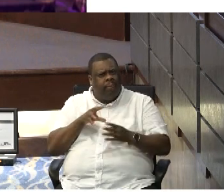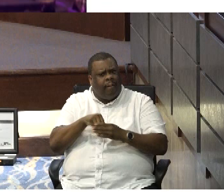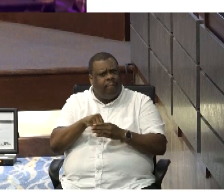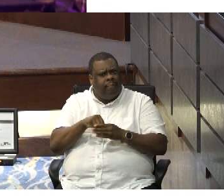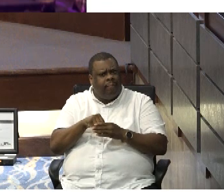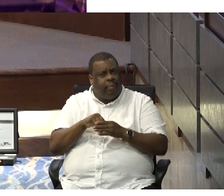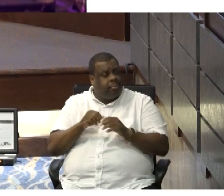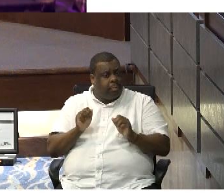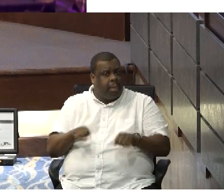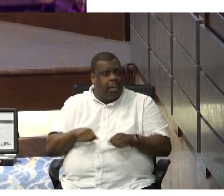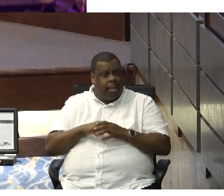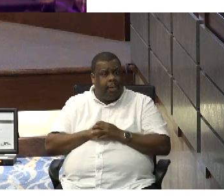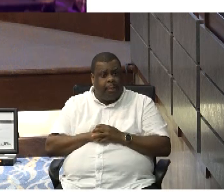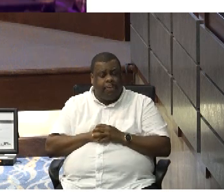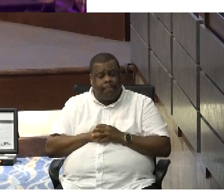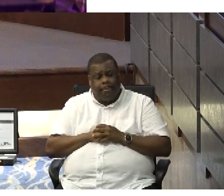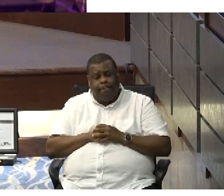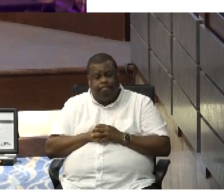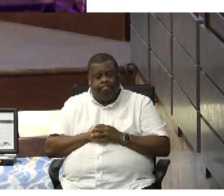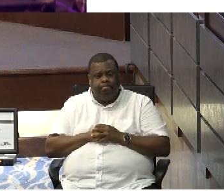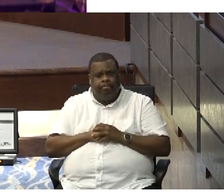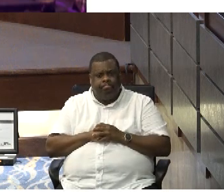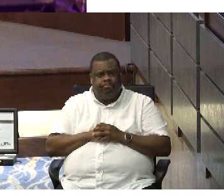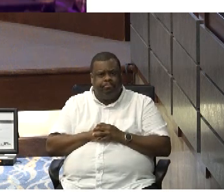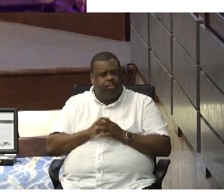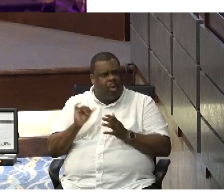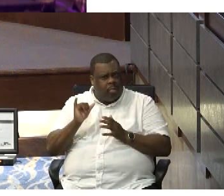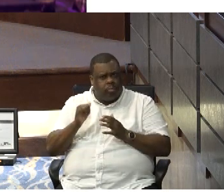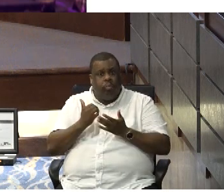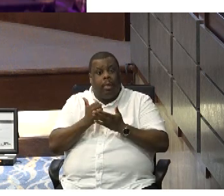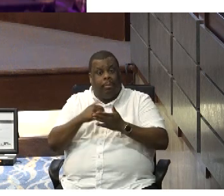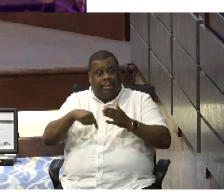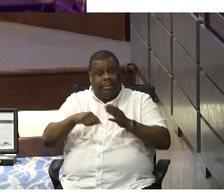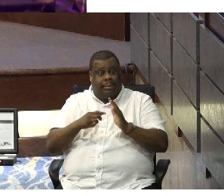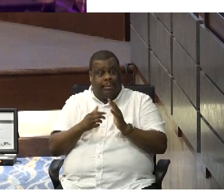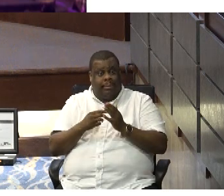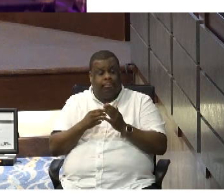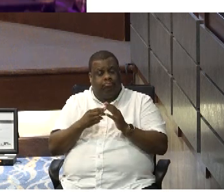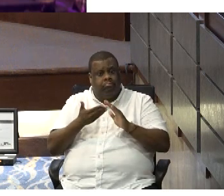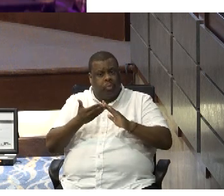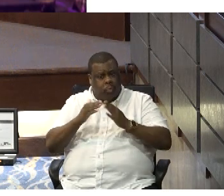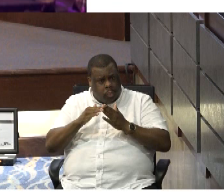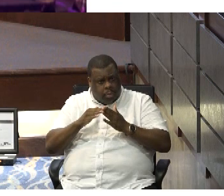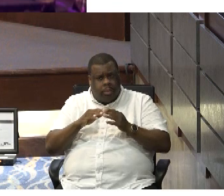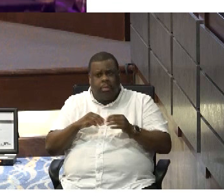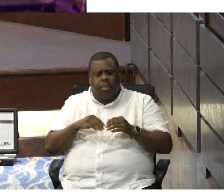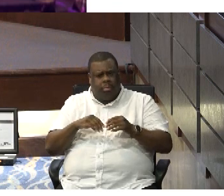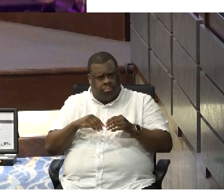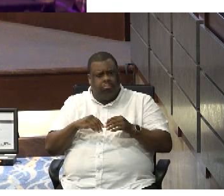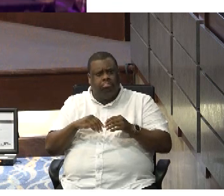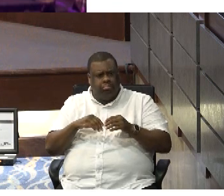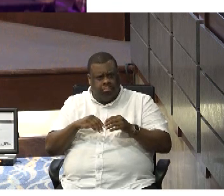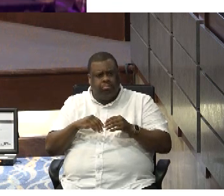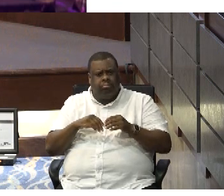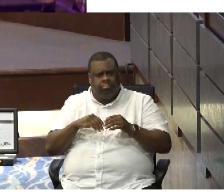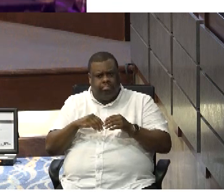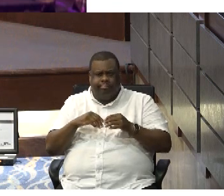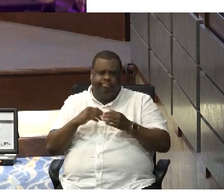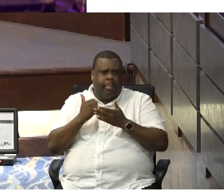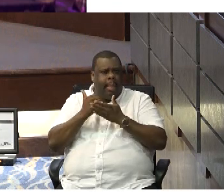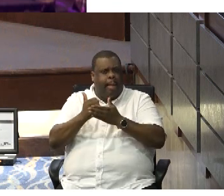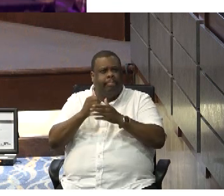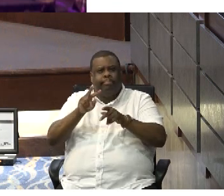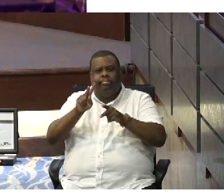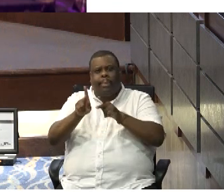not only points of pride for our community, but also opportunities to cultivate a sense of unity and